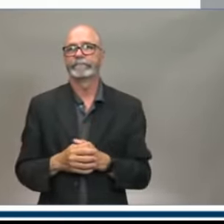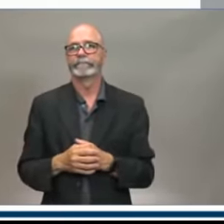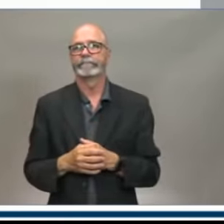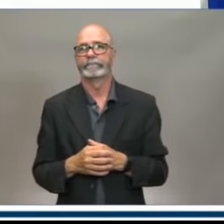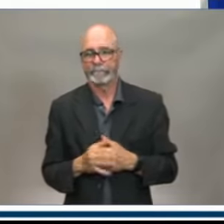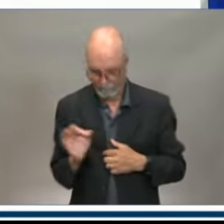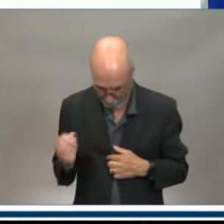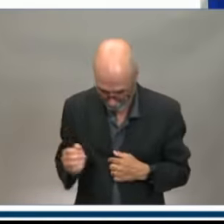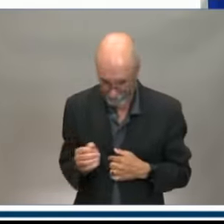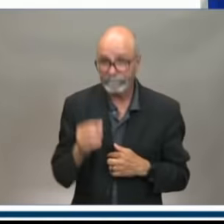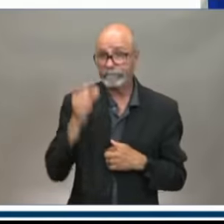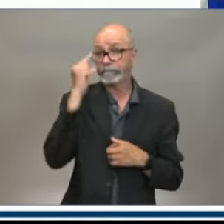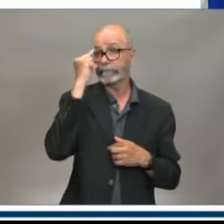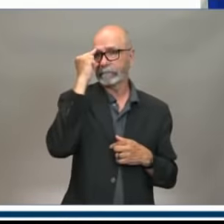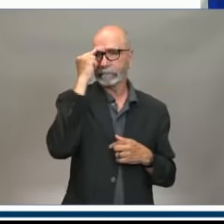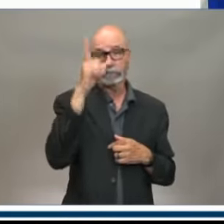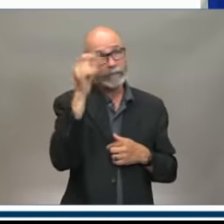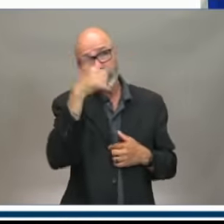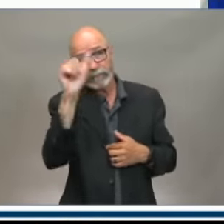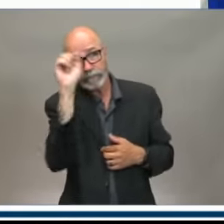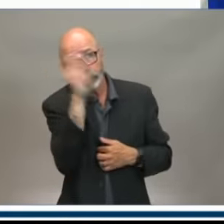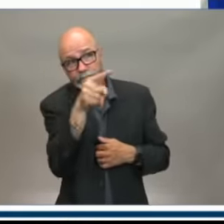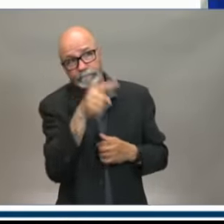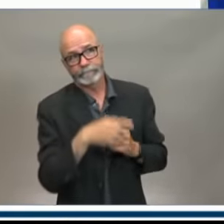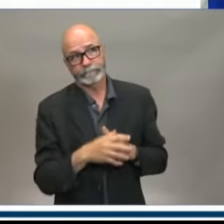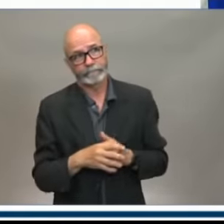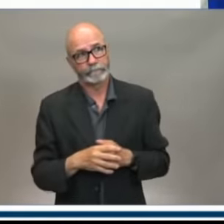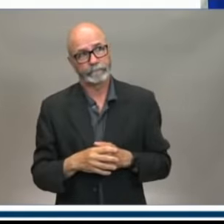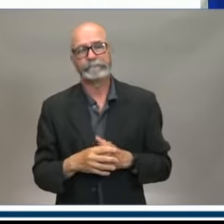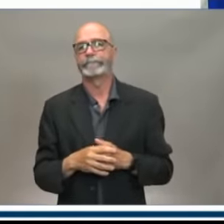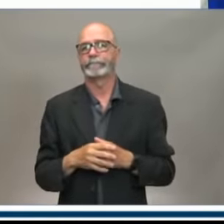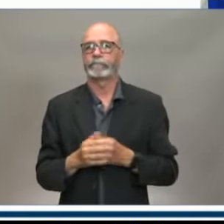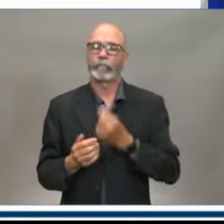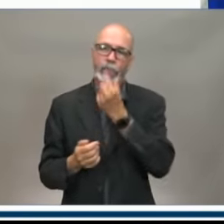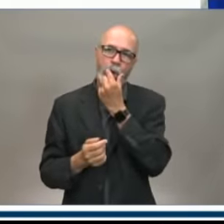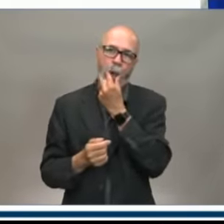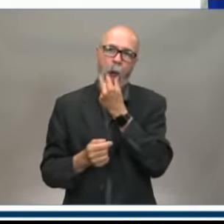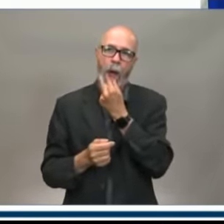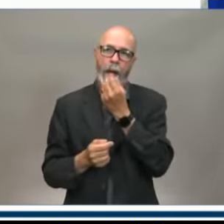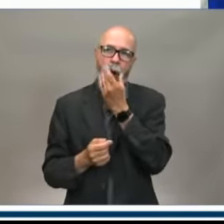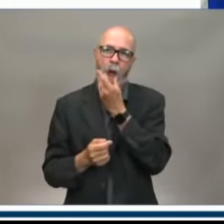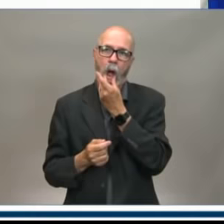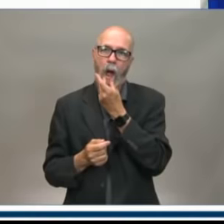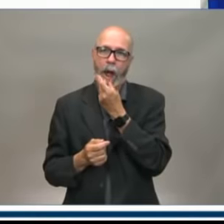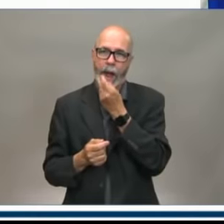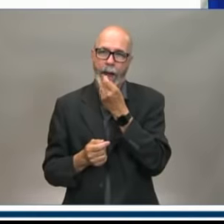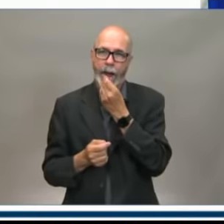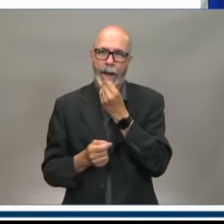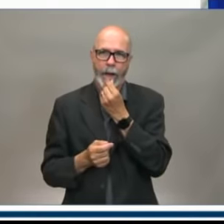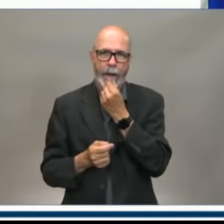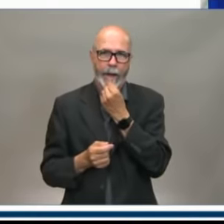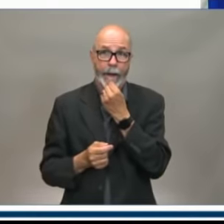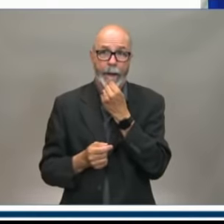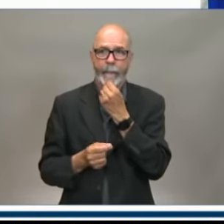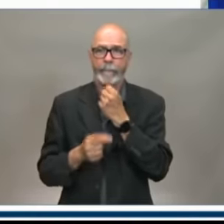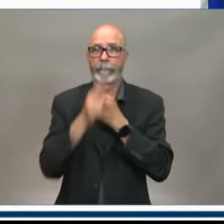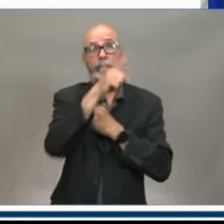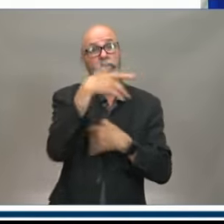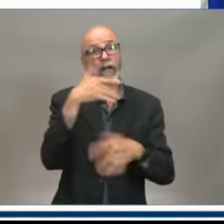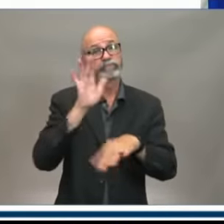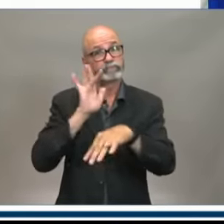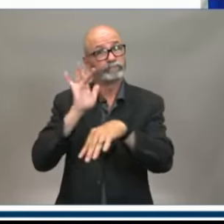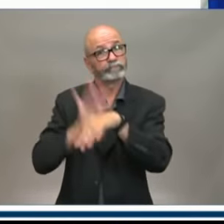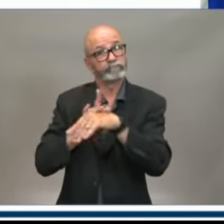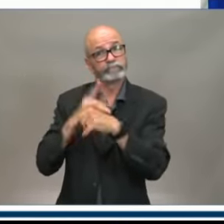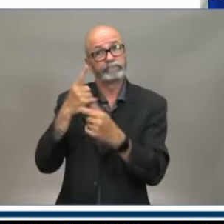Go ahead with your follow-up question, Frank. Okay, thank you. You may have touched on this one, but the follow-up would